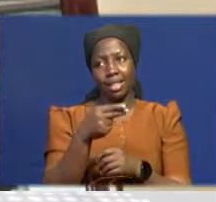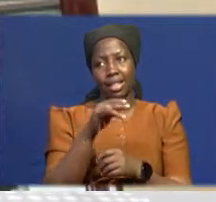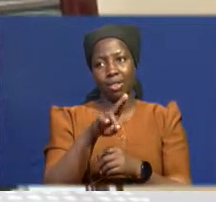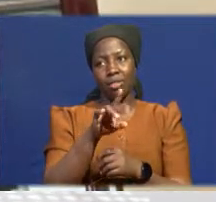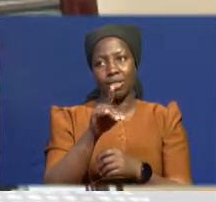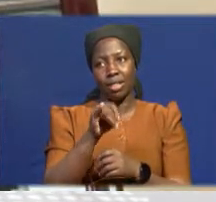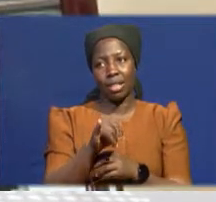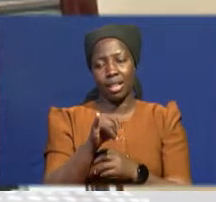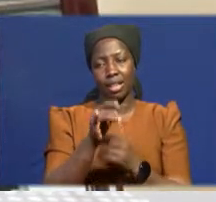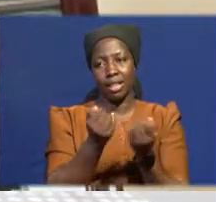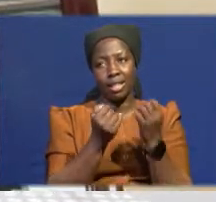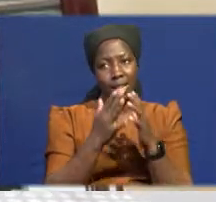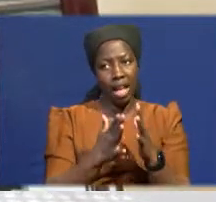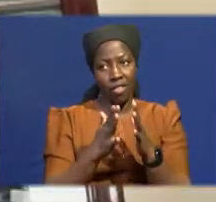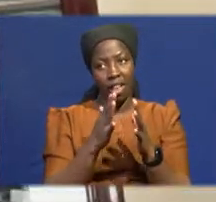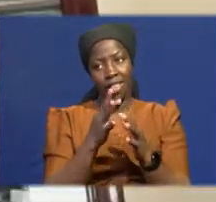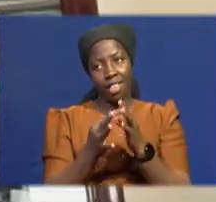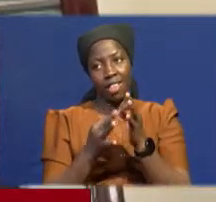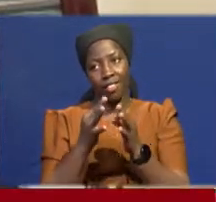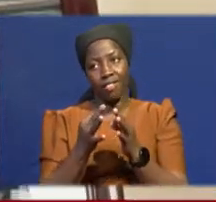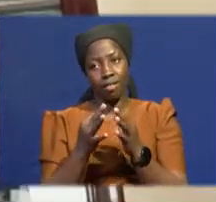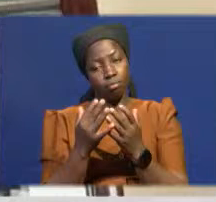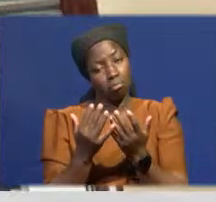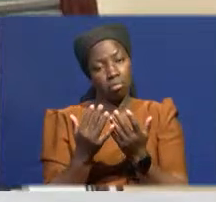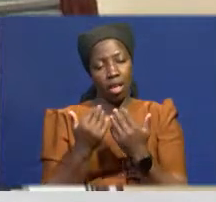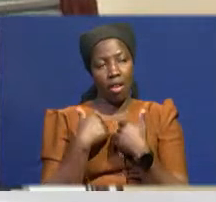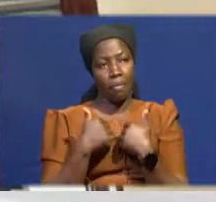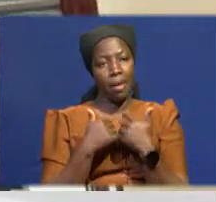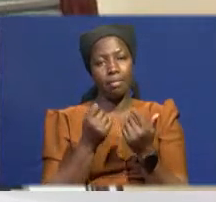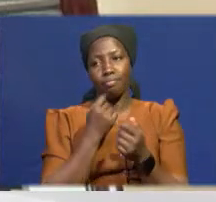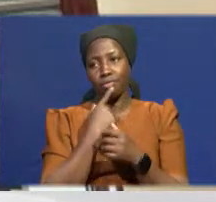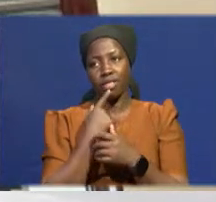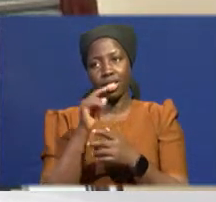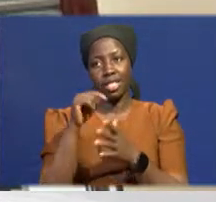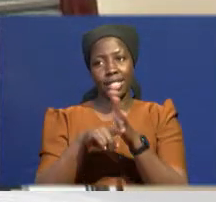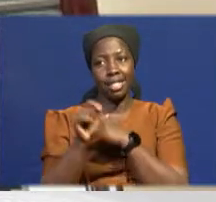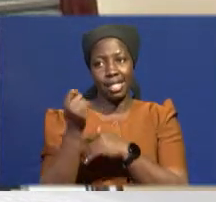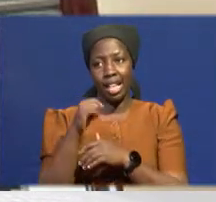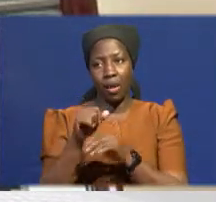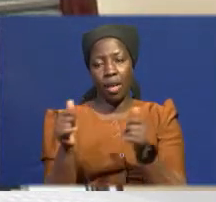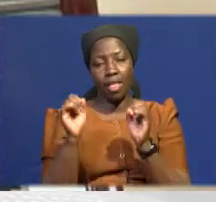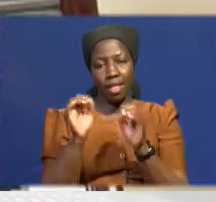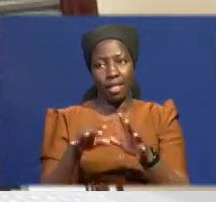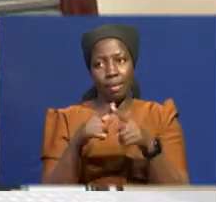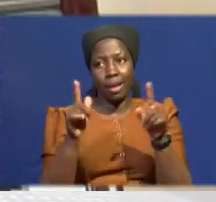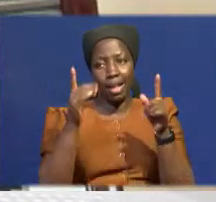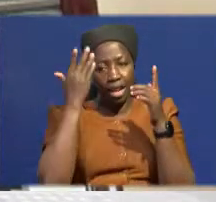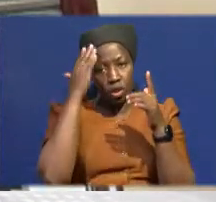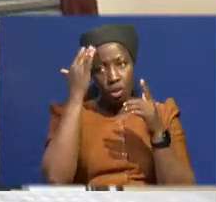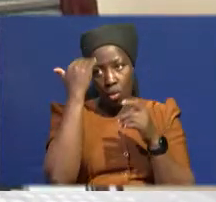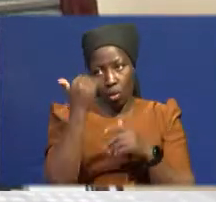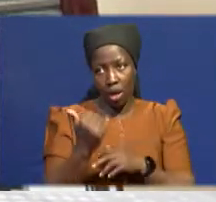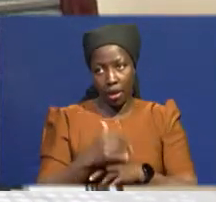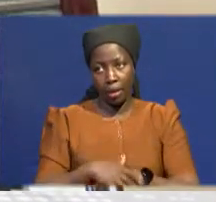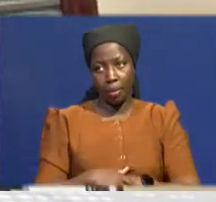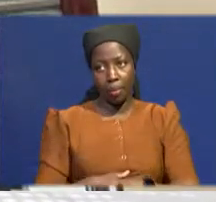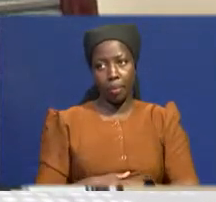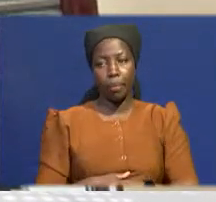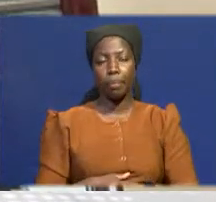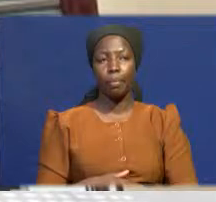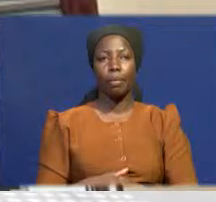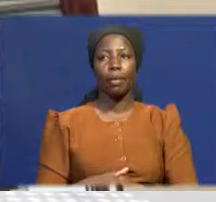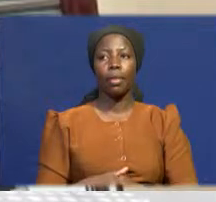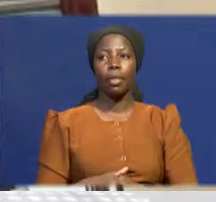in Kenya. I don't know why, but globally it's doing extremely well. So you're given a drink that's matched to your